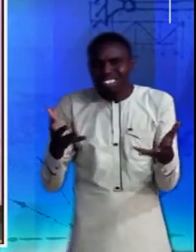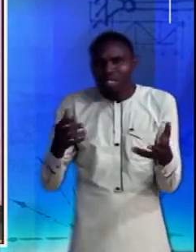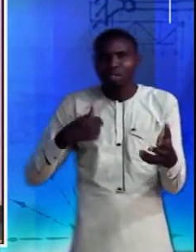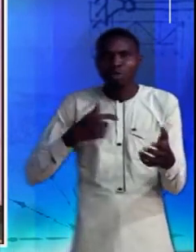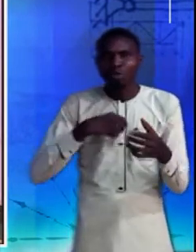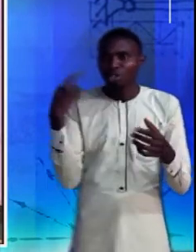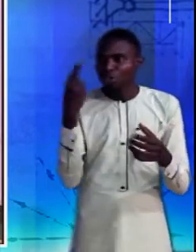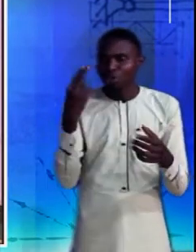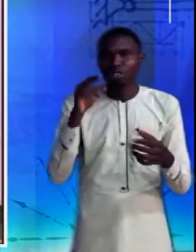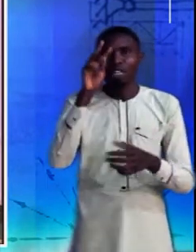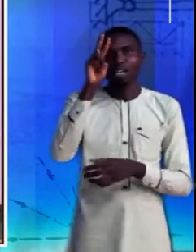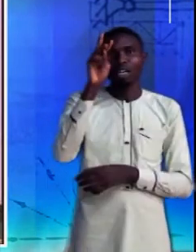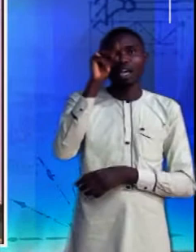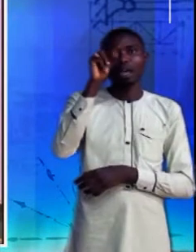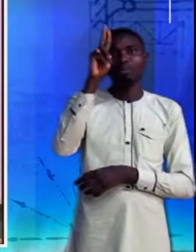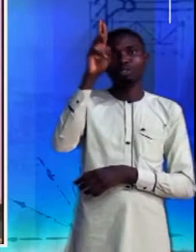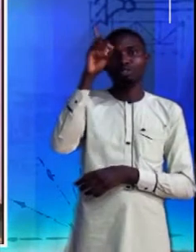Now, let us